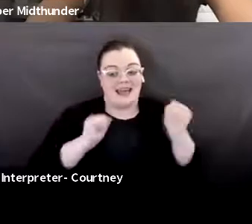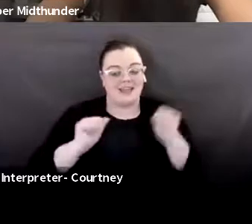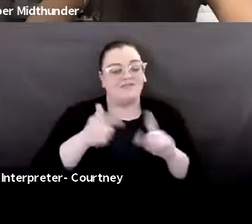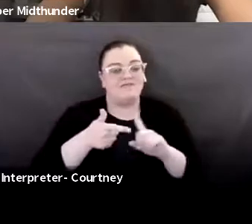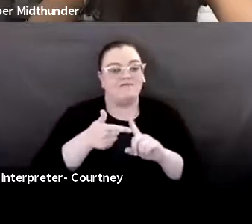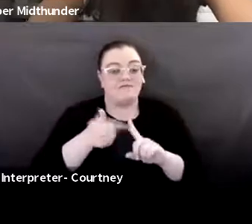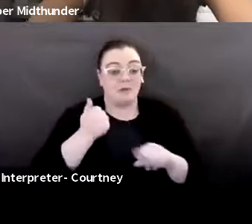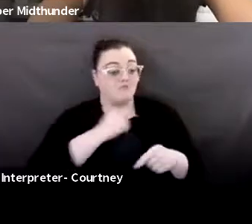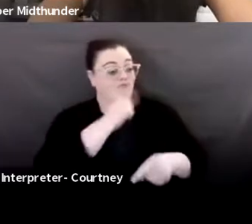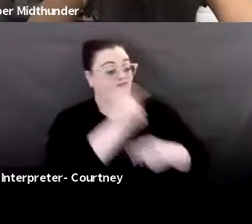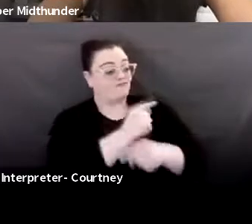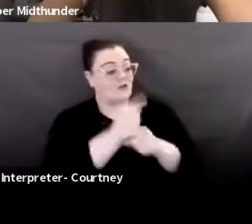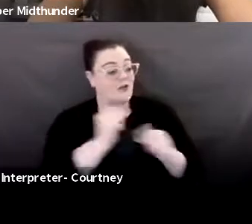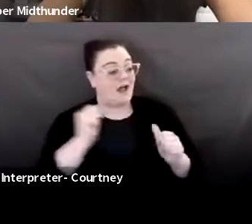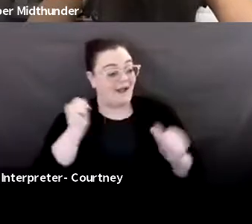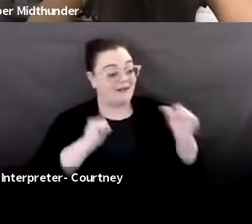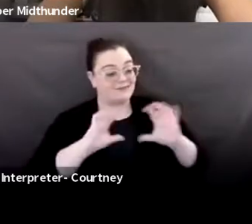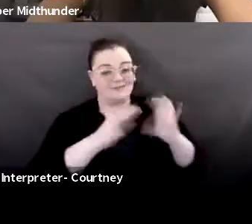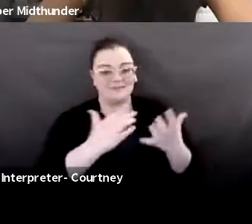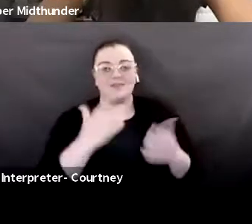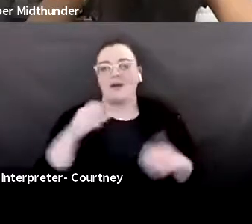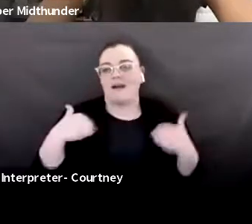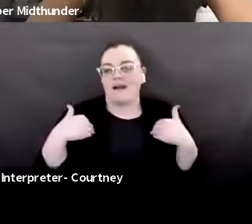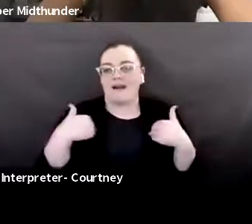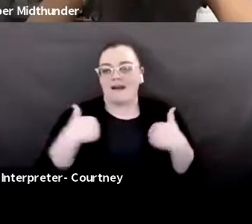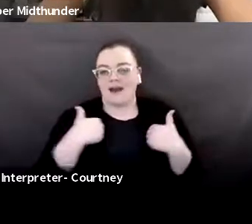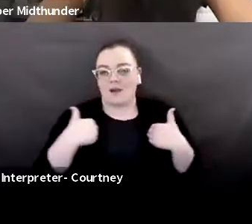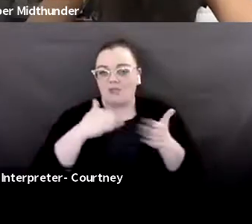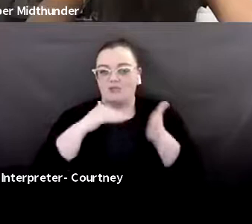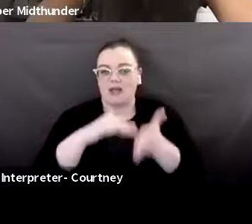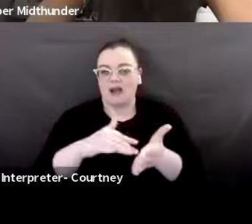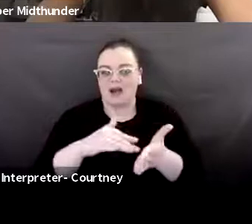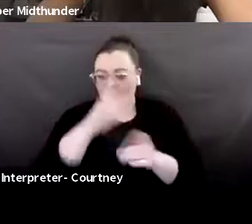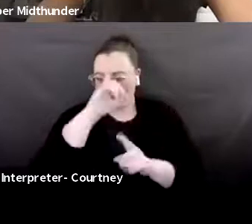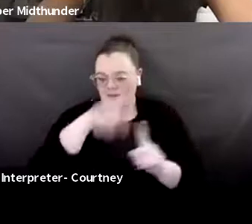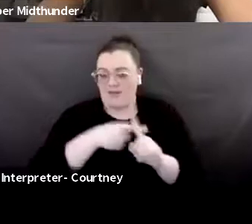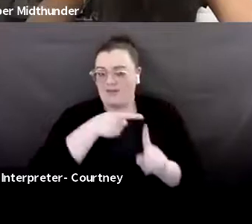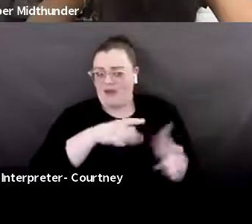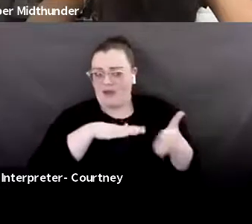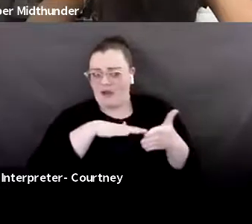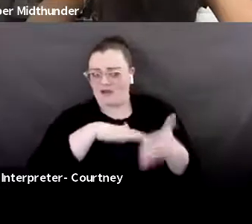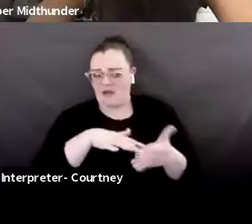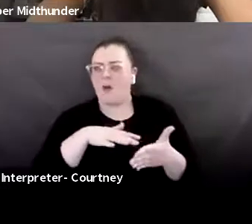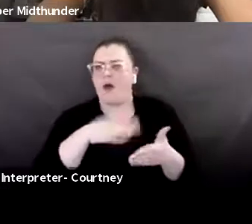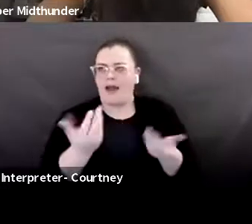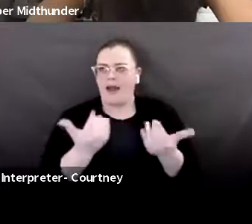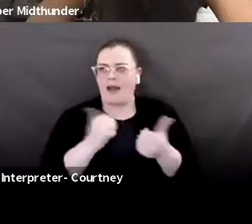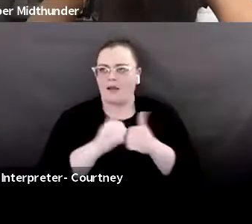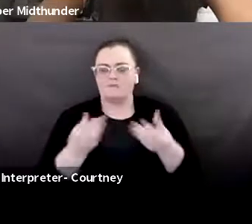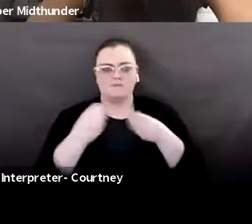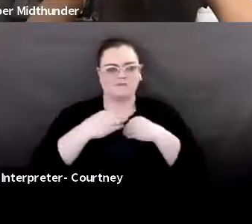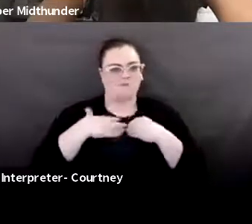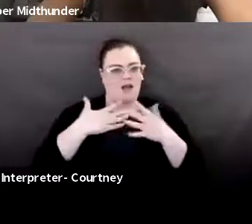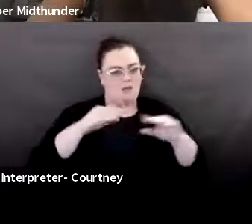a regular acting class, was animal study. And think about how that informs the way that you move. So get out